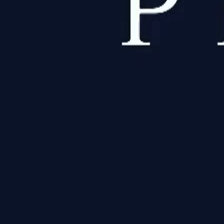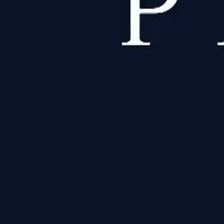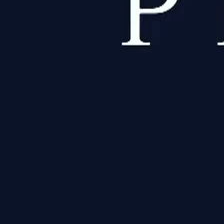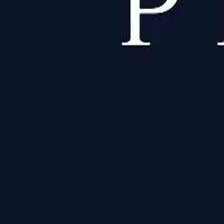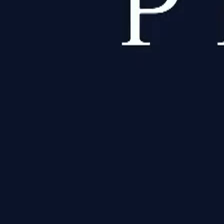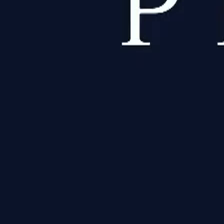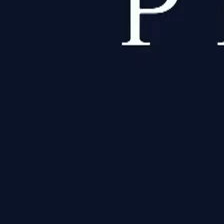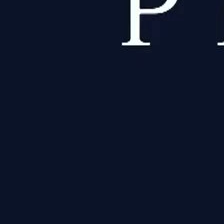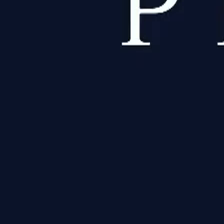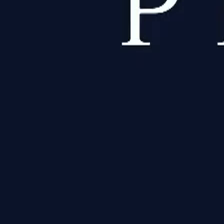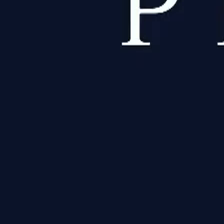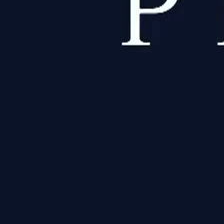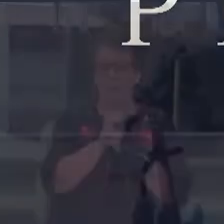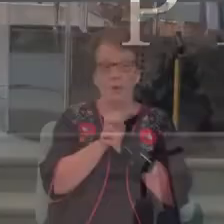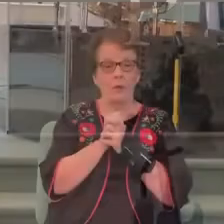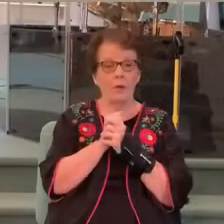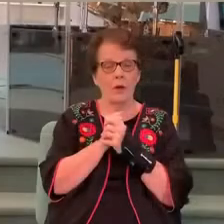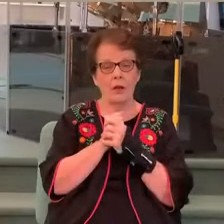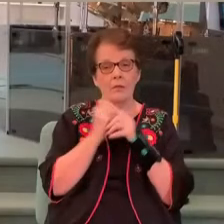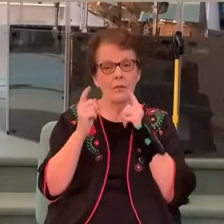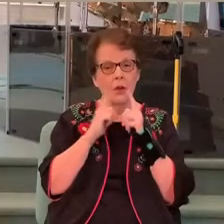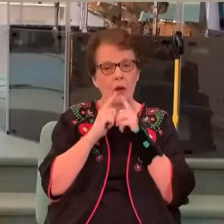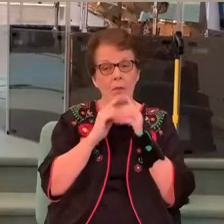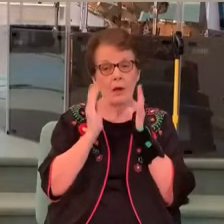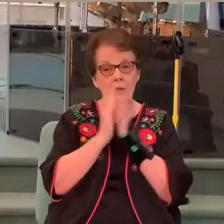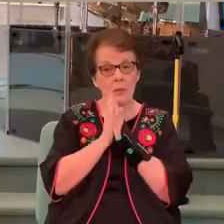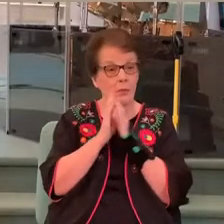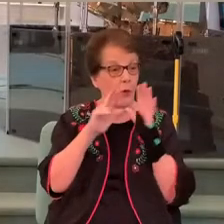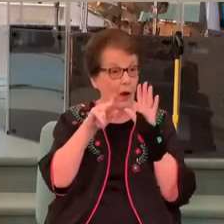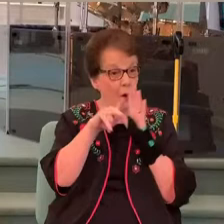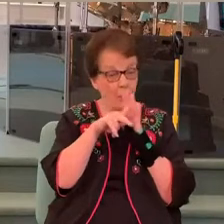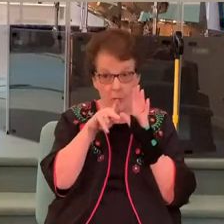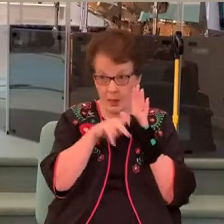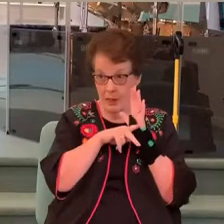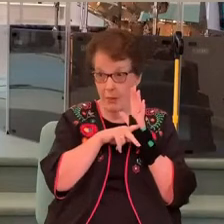some prayer principles is pretty helpful.